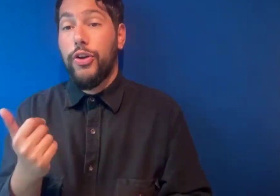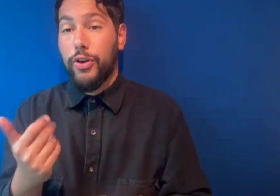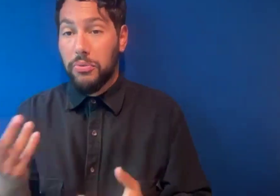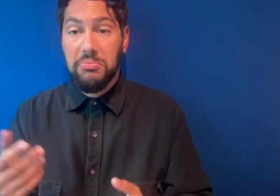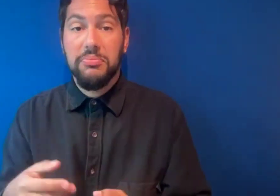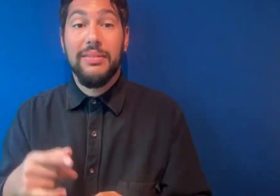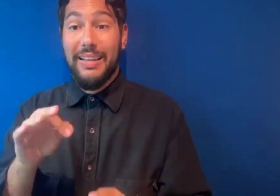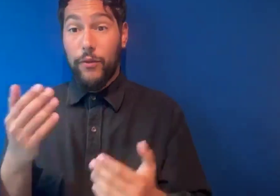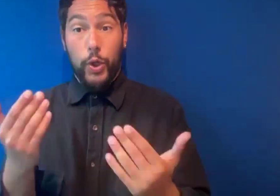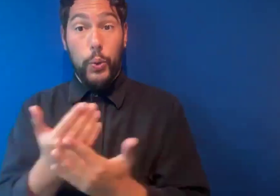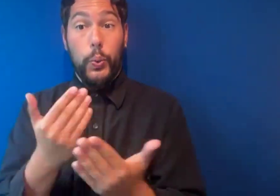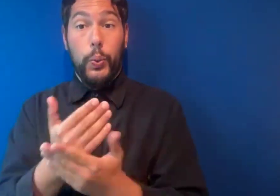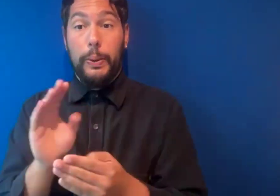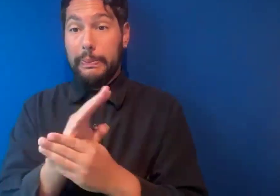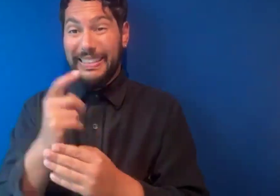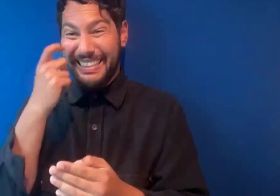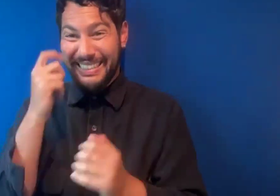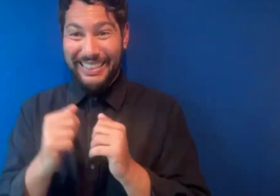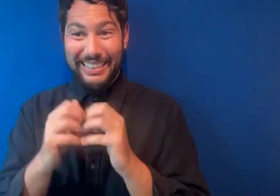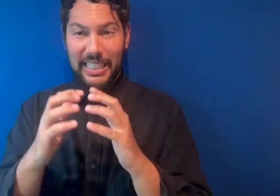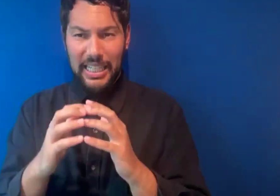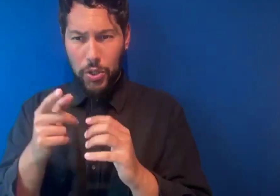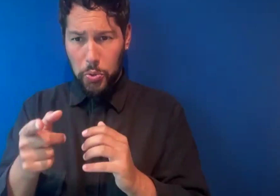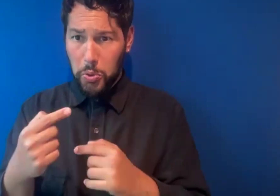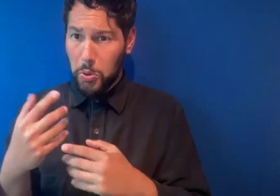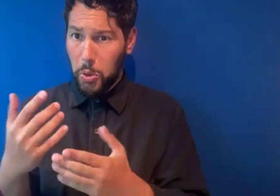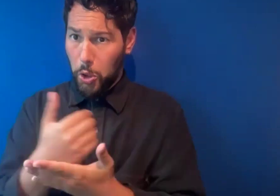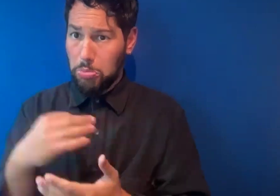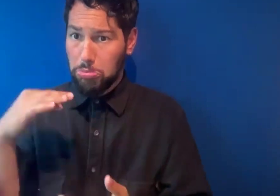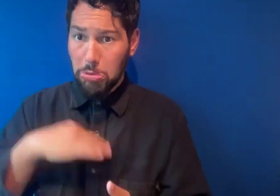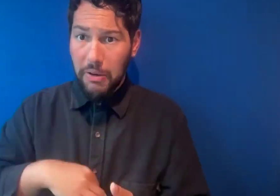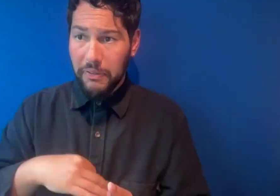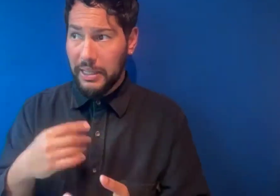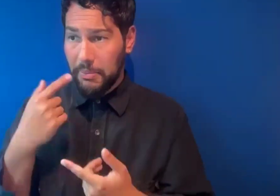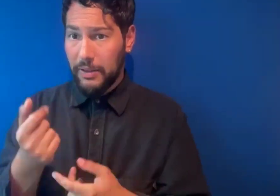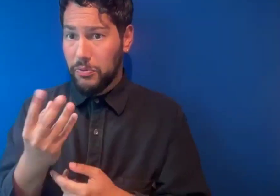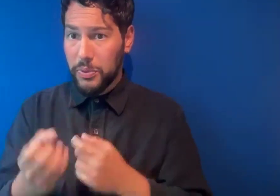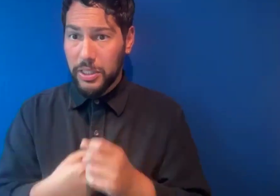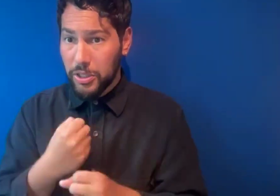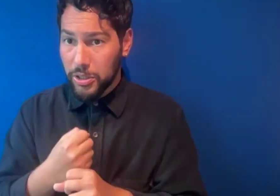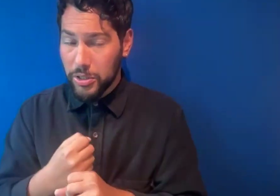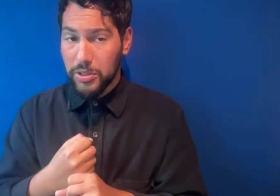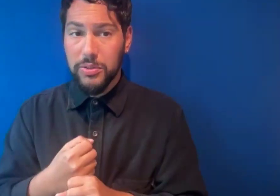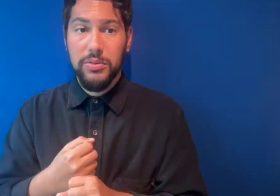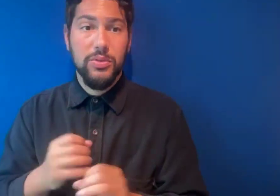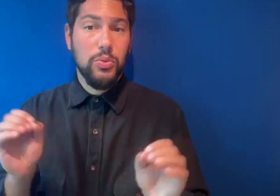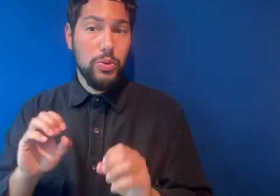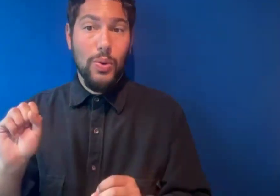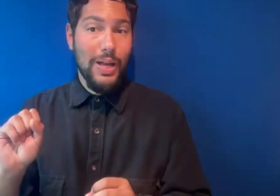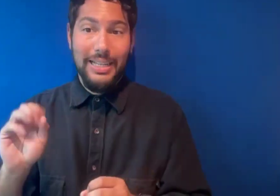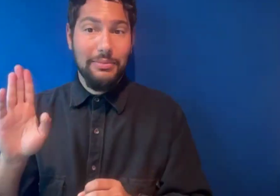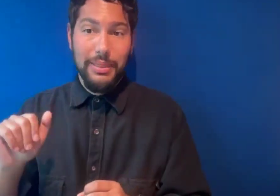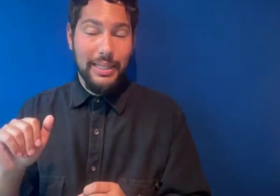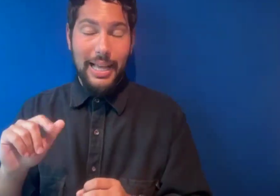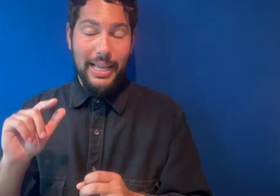you're a newer business, have you been profitable in the last couple of years? Because no SBA guaranteed lender is going